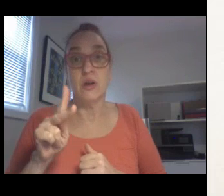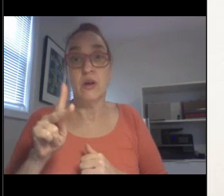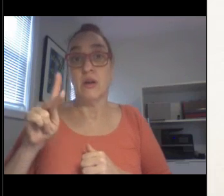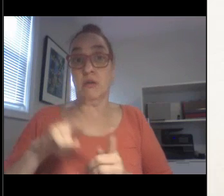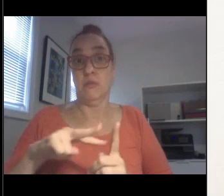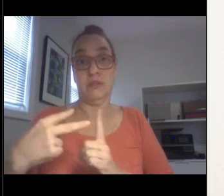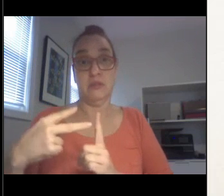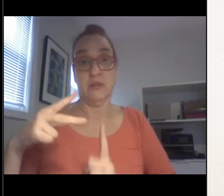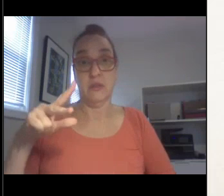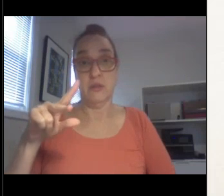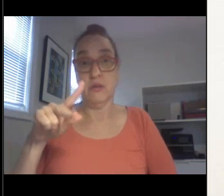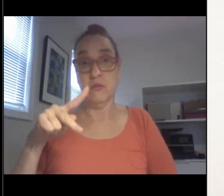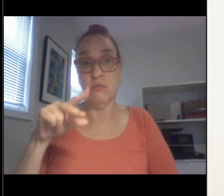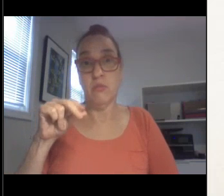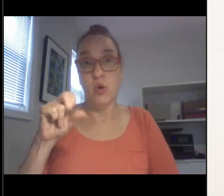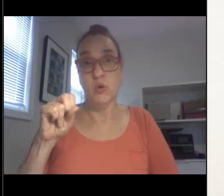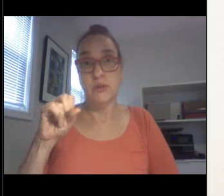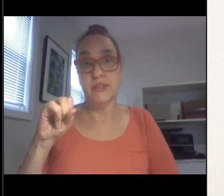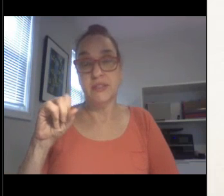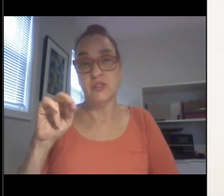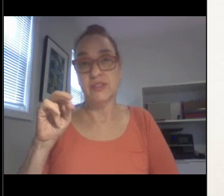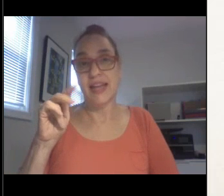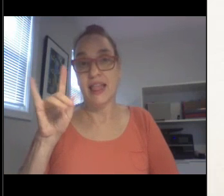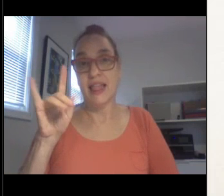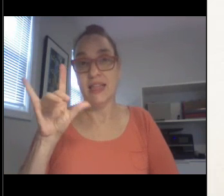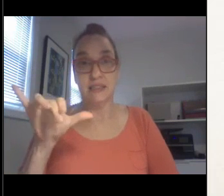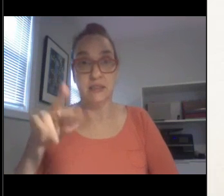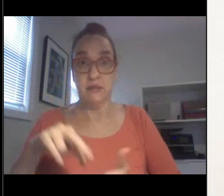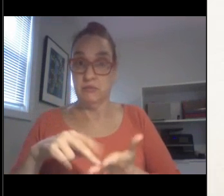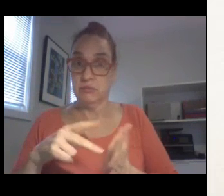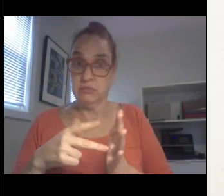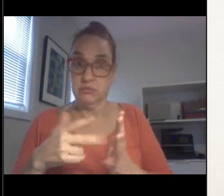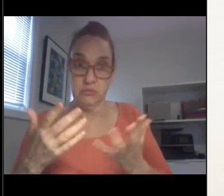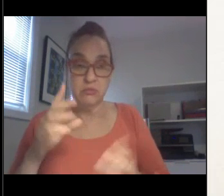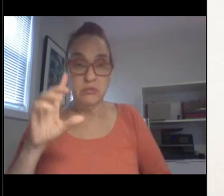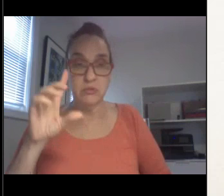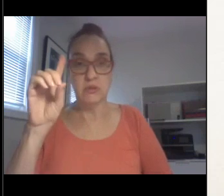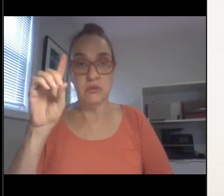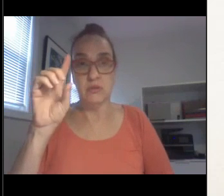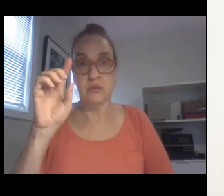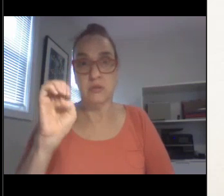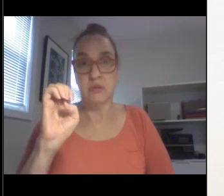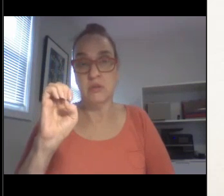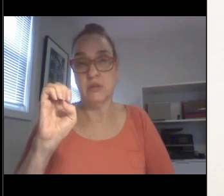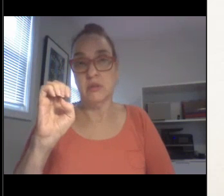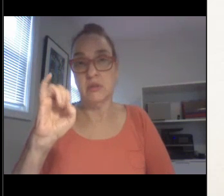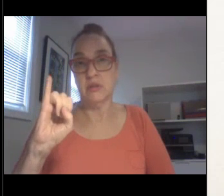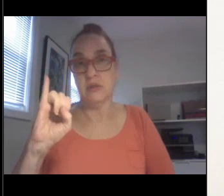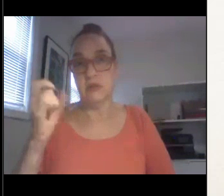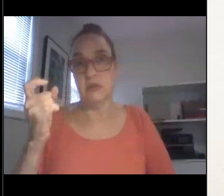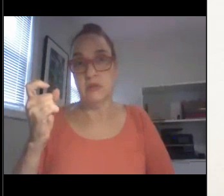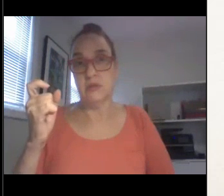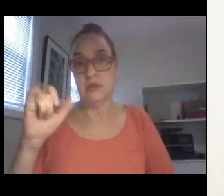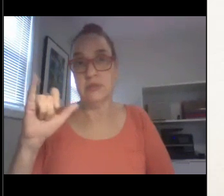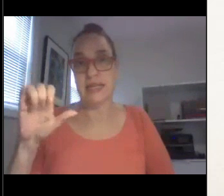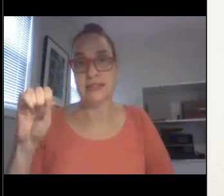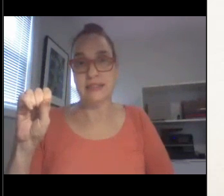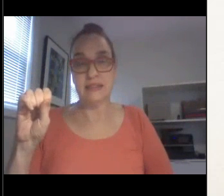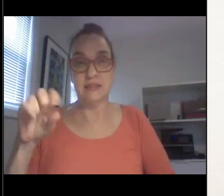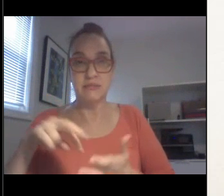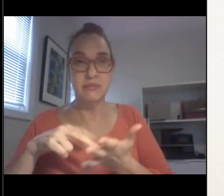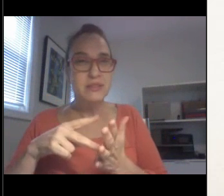for understanding that you can think deixis, right? So deixis being the nature of language such that it's context dependent,